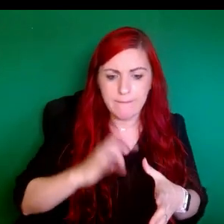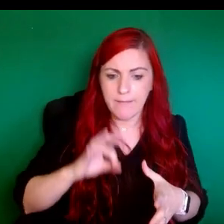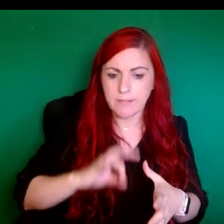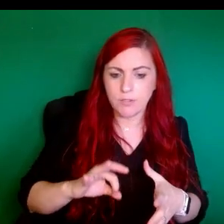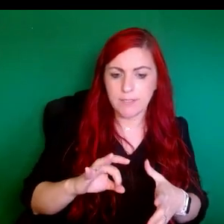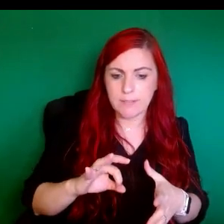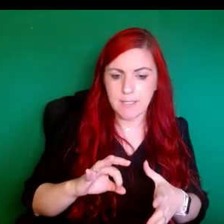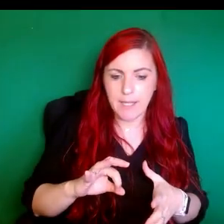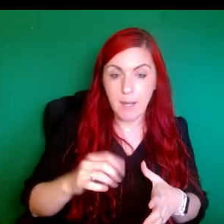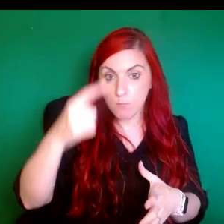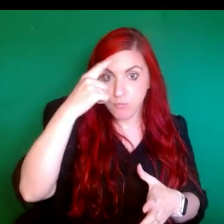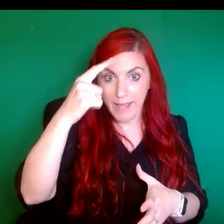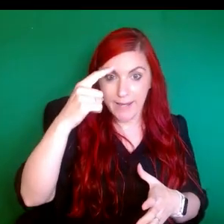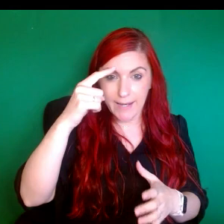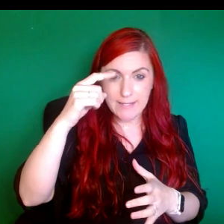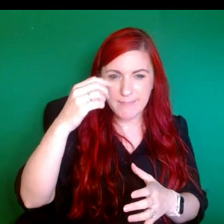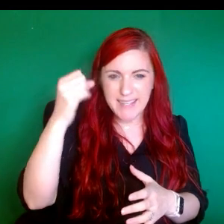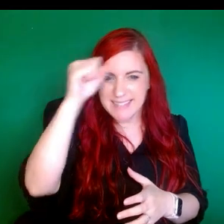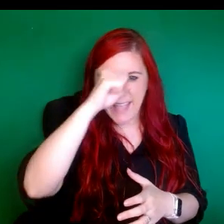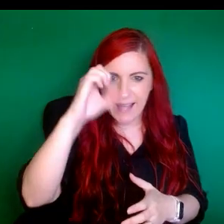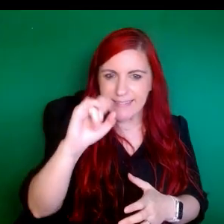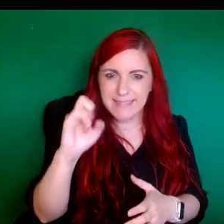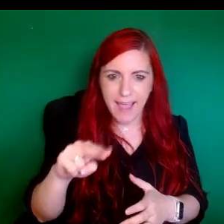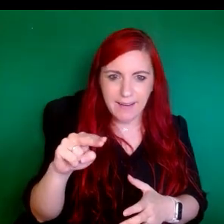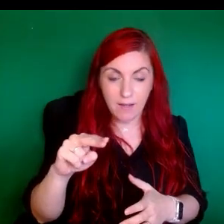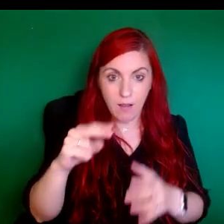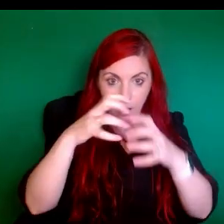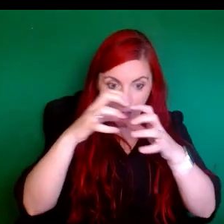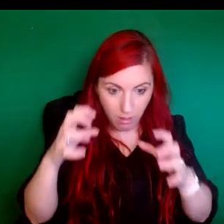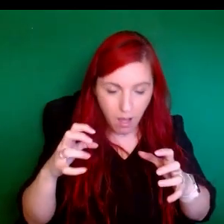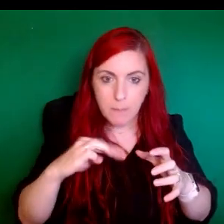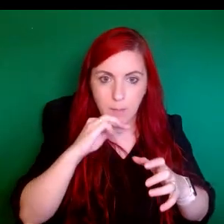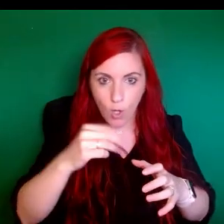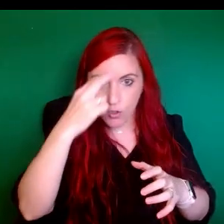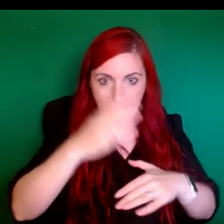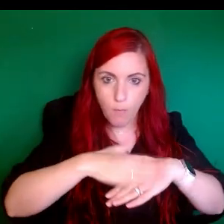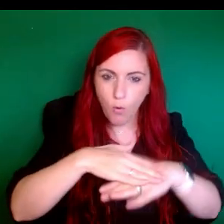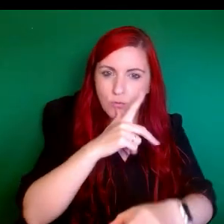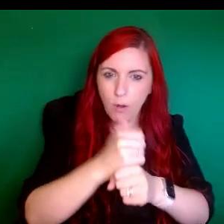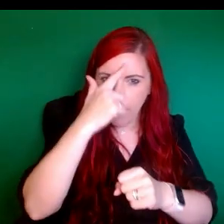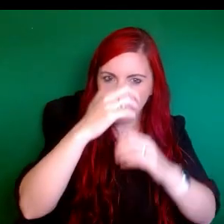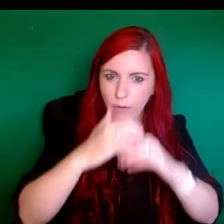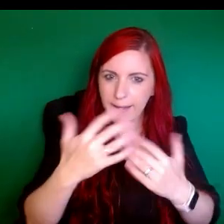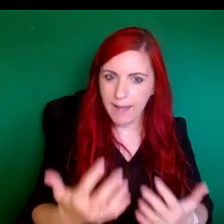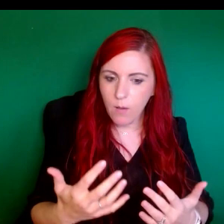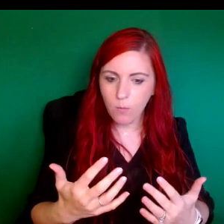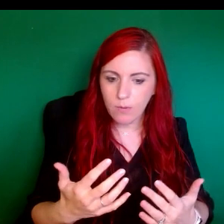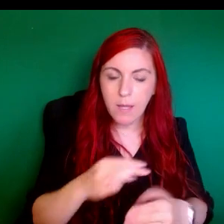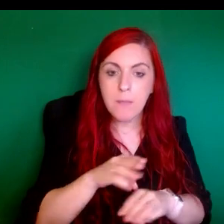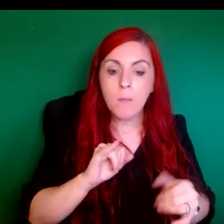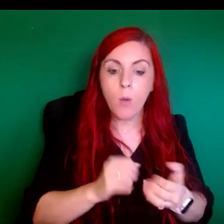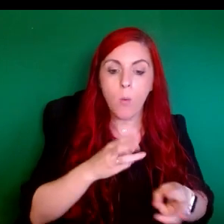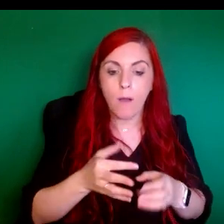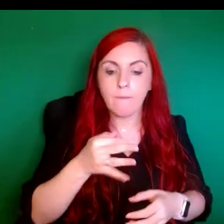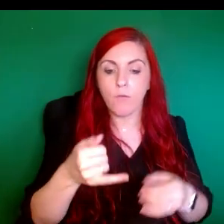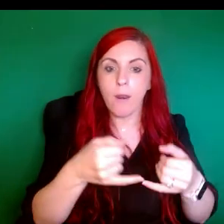So there's been huge advances in brain imaging techniques. So we understand more now about the human brain than we ever did before. People who